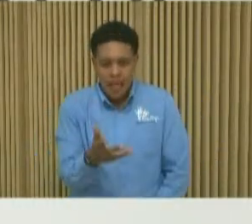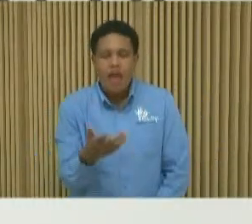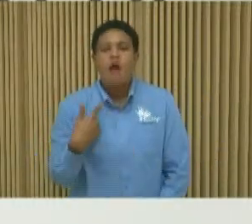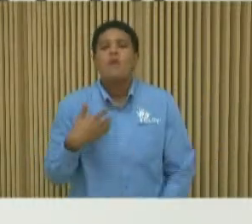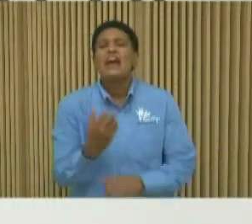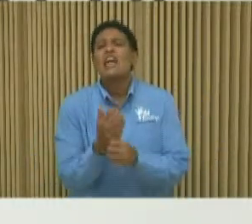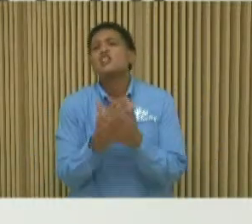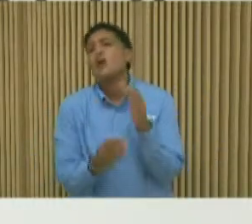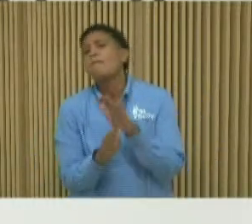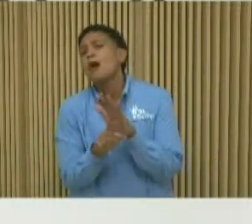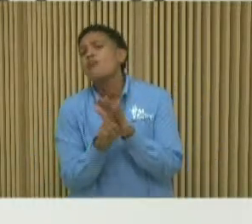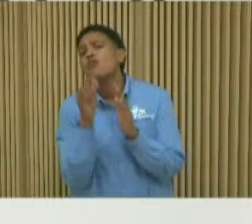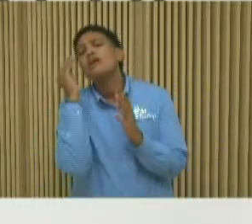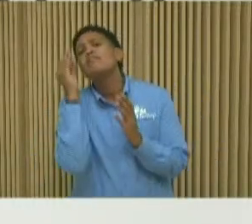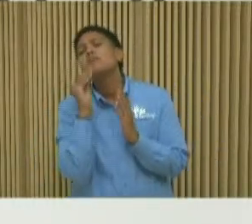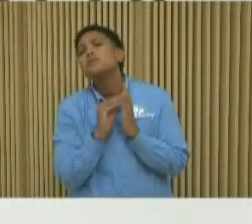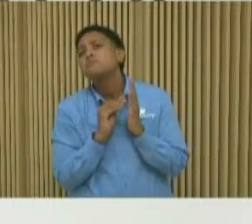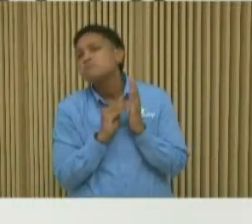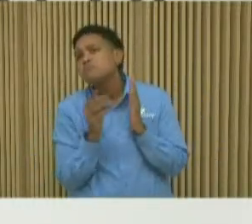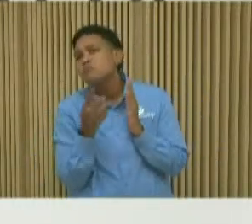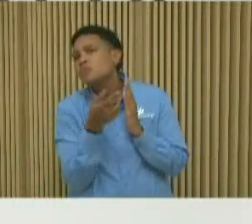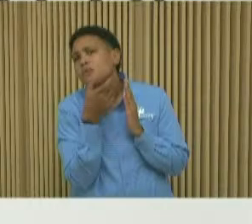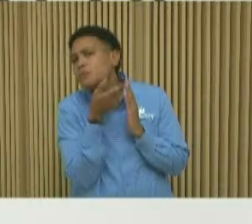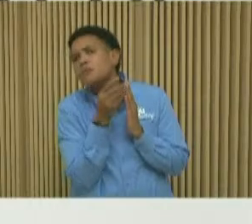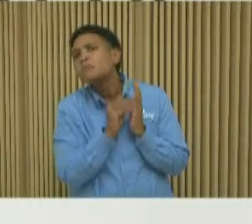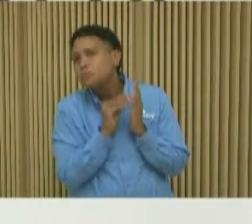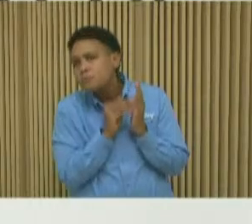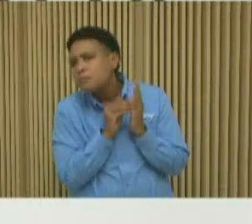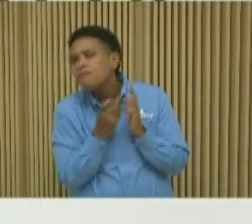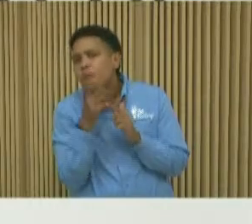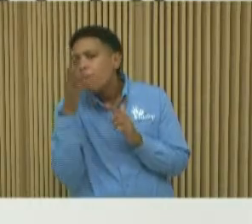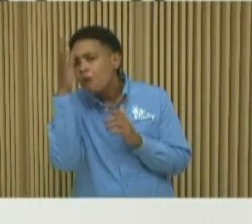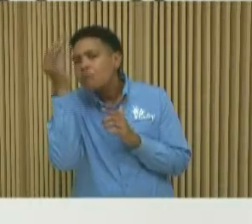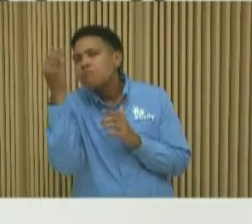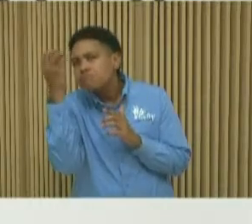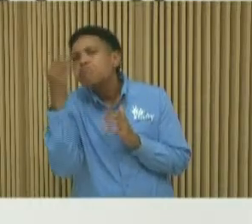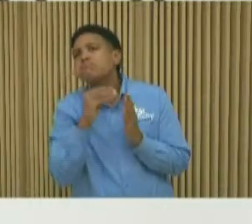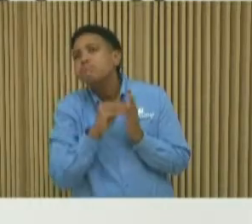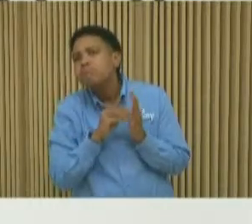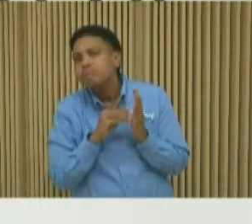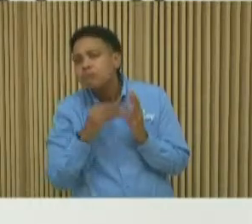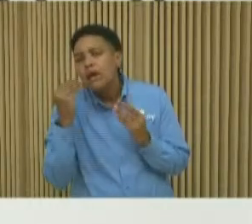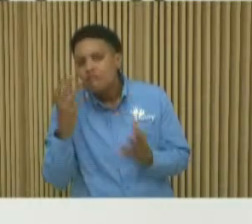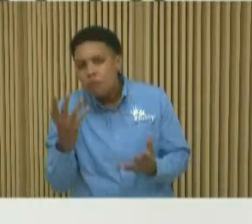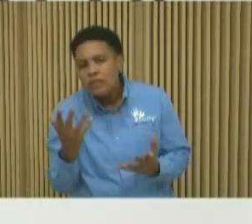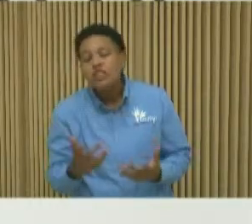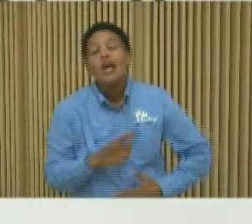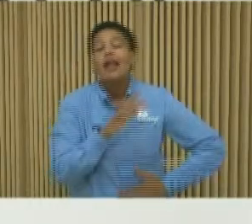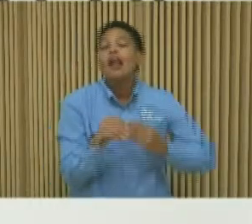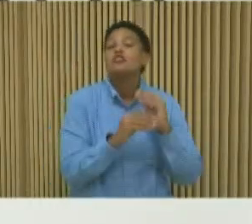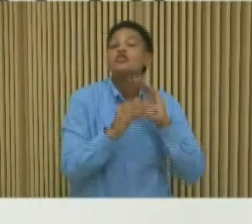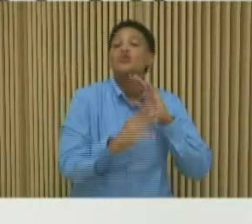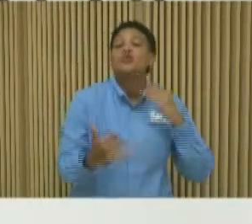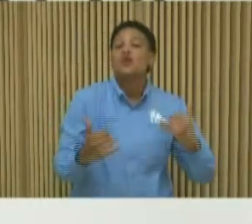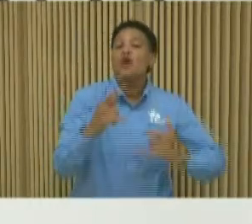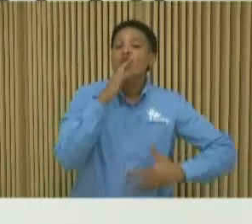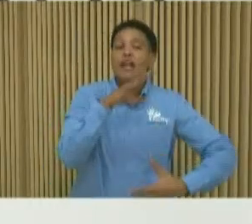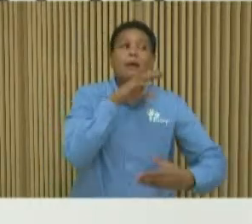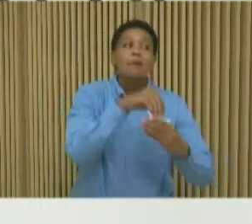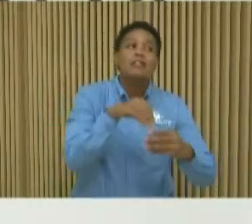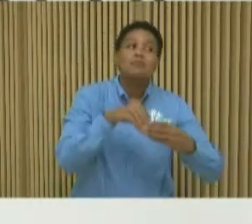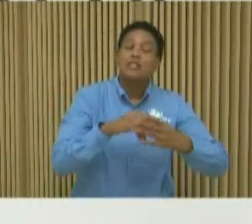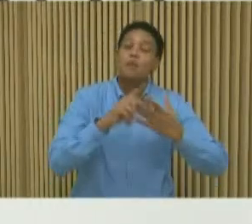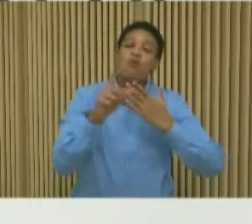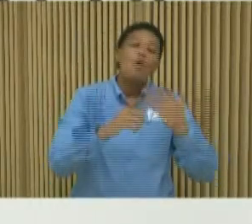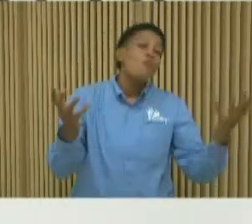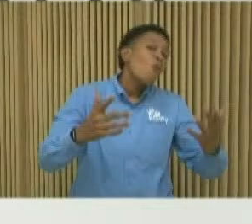get some background information from them. And the students now would participate in the program.